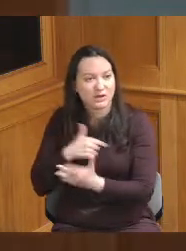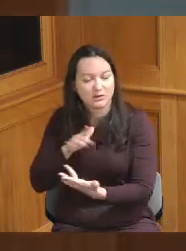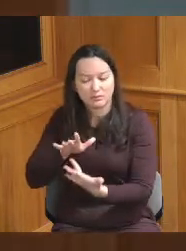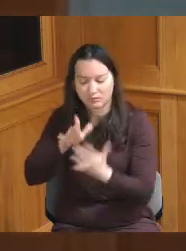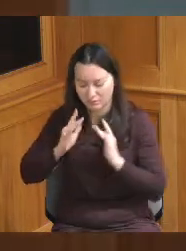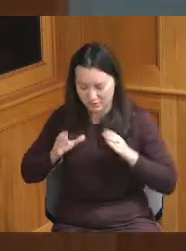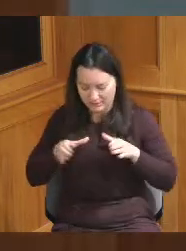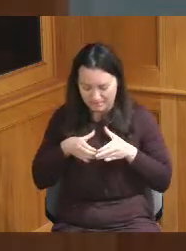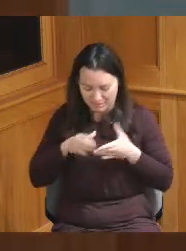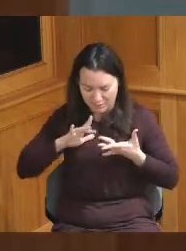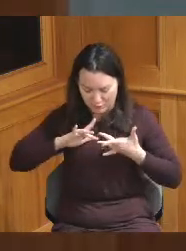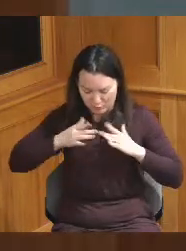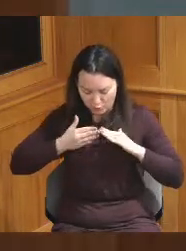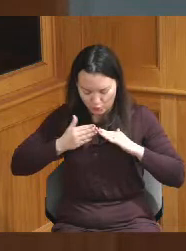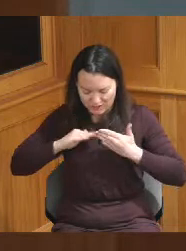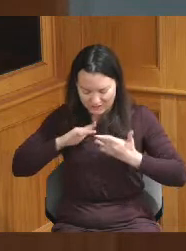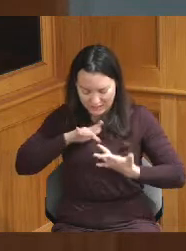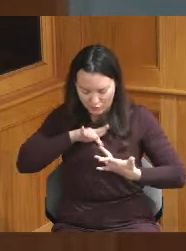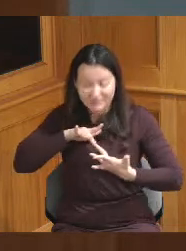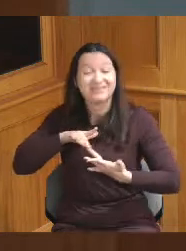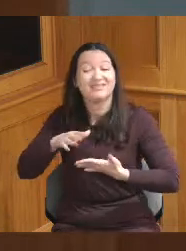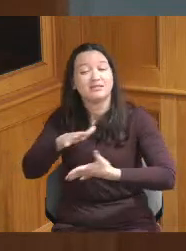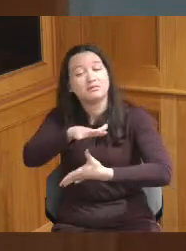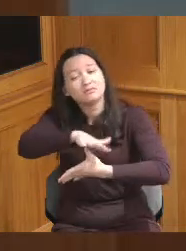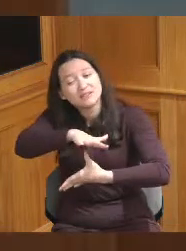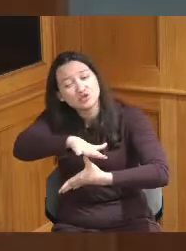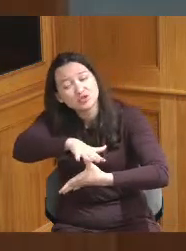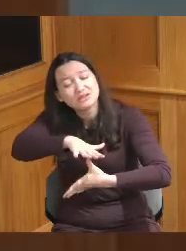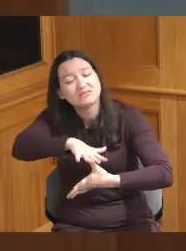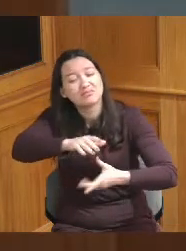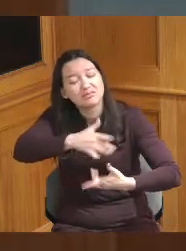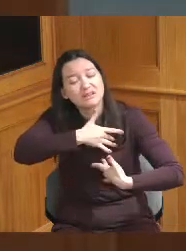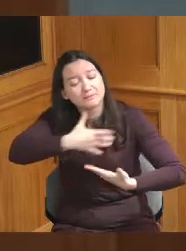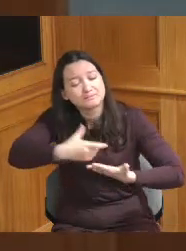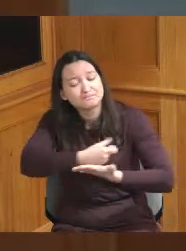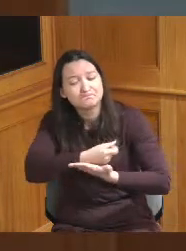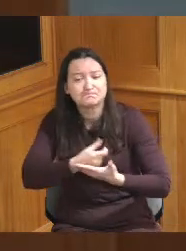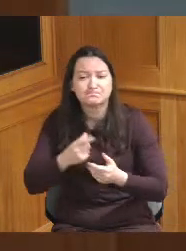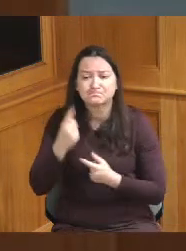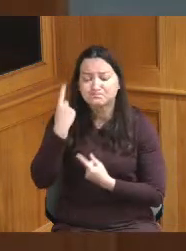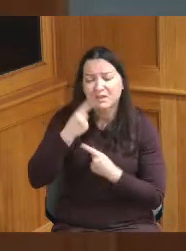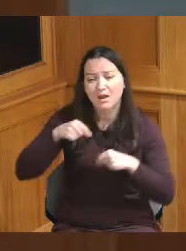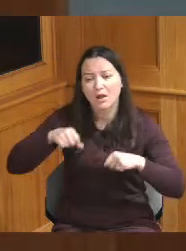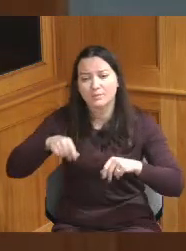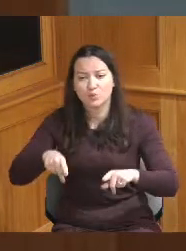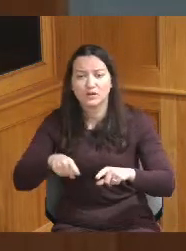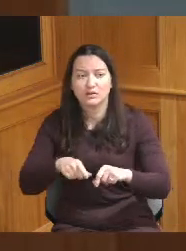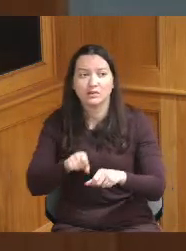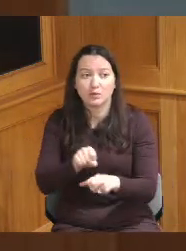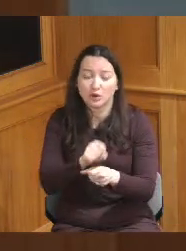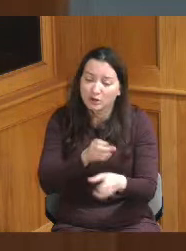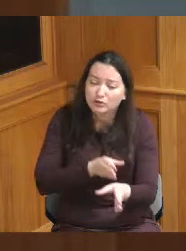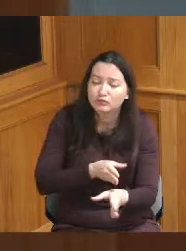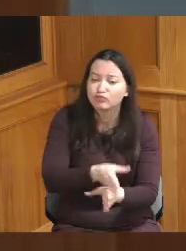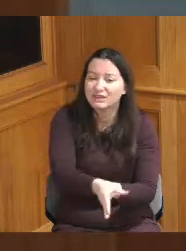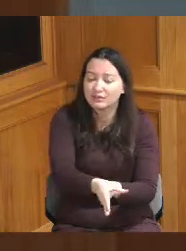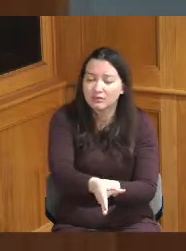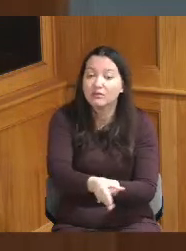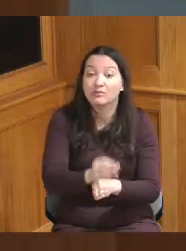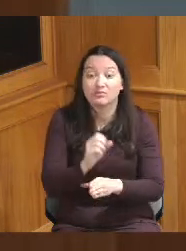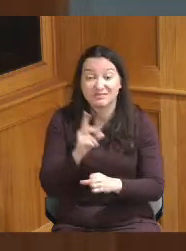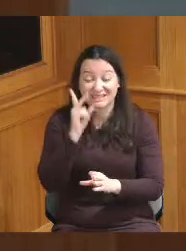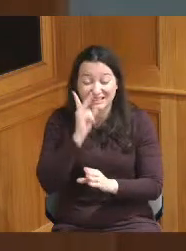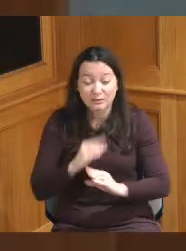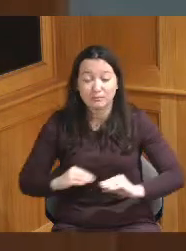the community for high school seniors to take advantage of opportunities to get into a career path. We're seeing